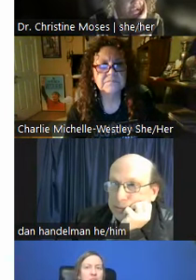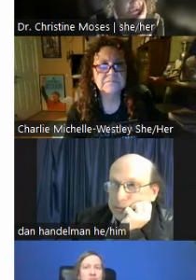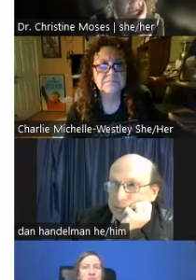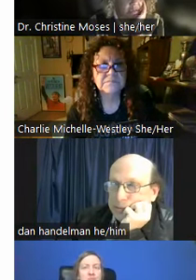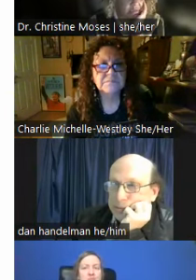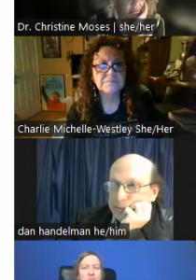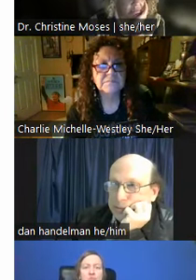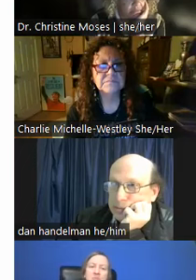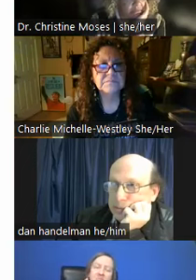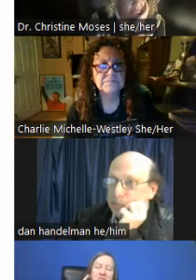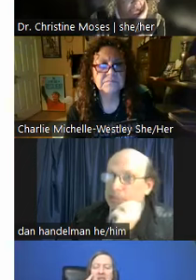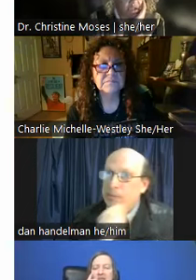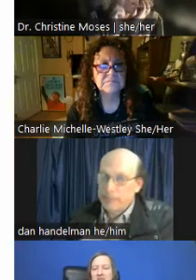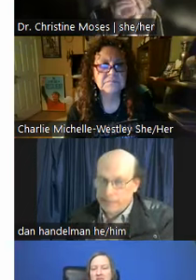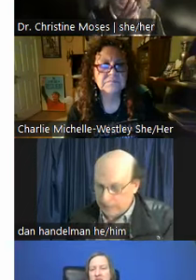Okay. I think that's fine then.